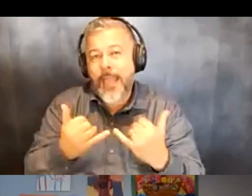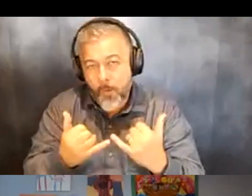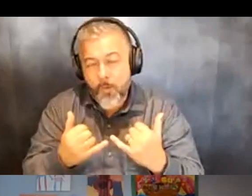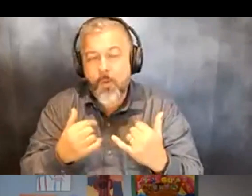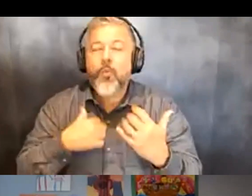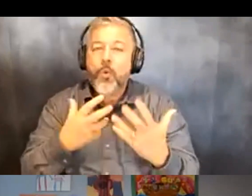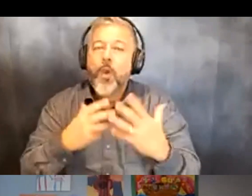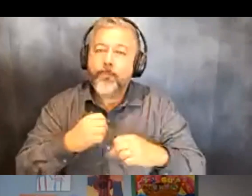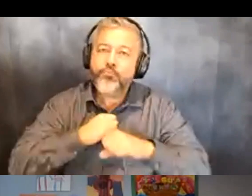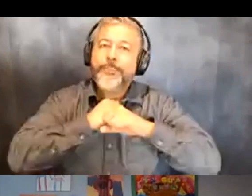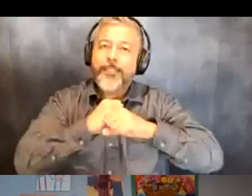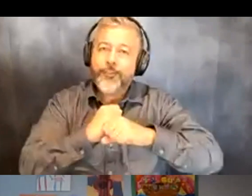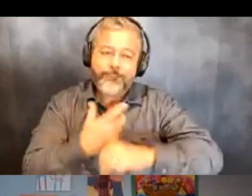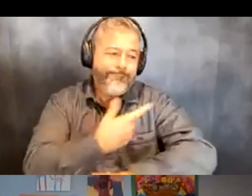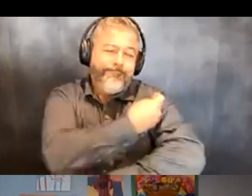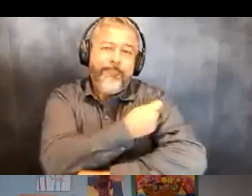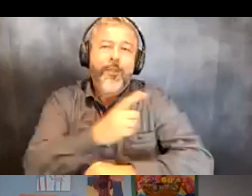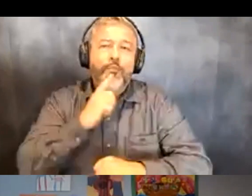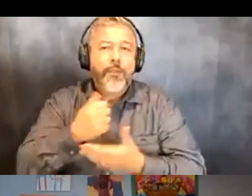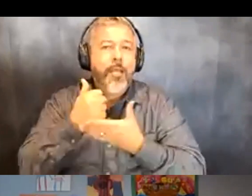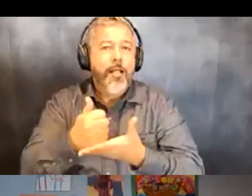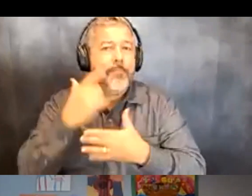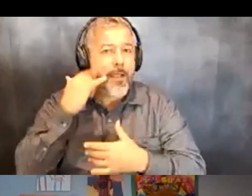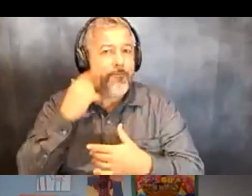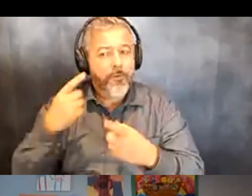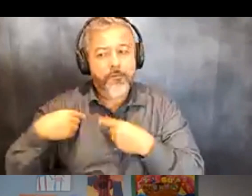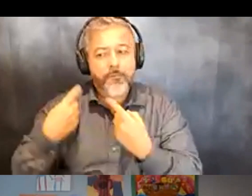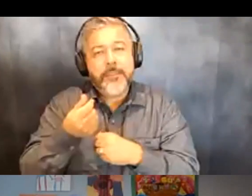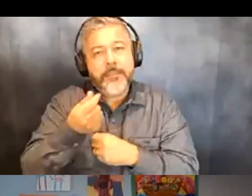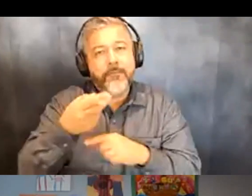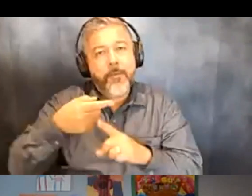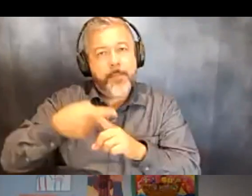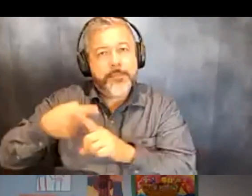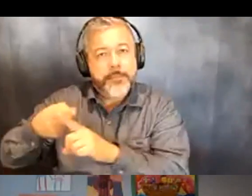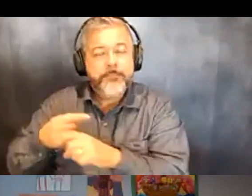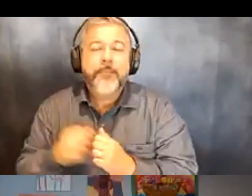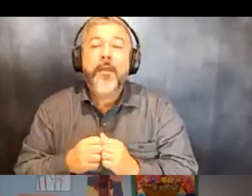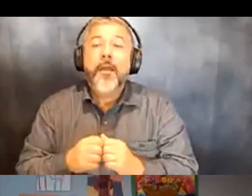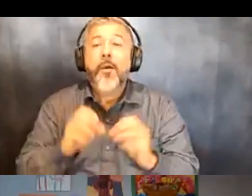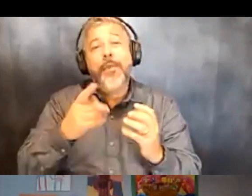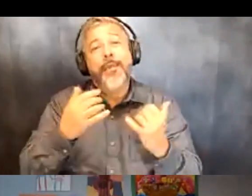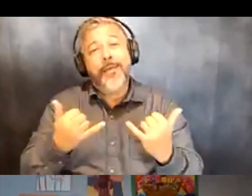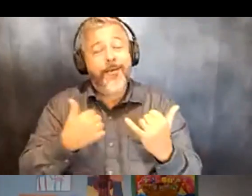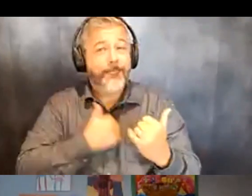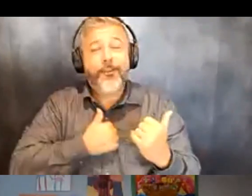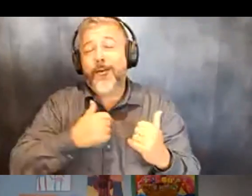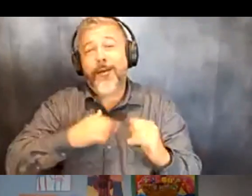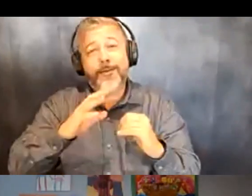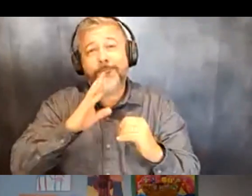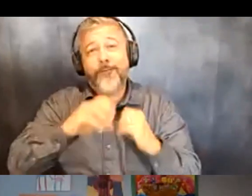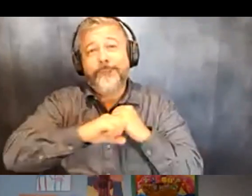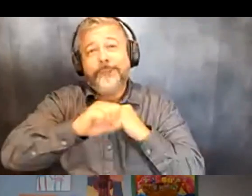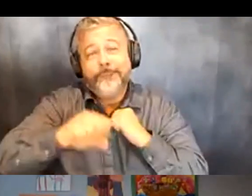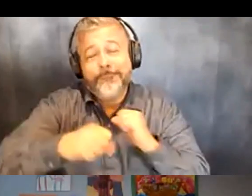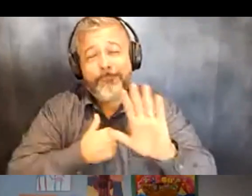that really has benefited California for the past many months. So with that, Susan, sorry, Susan and Darcy, it went on a